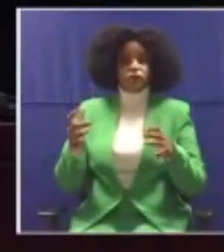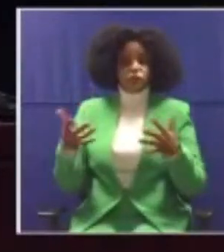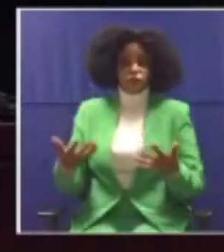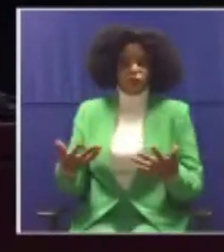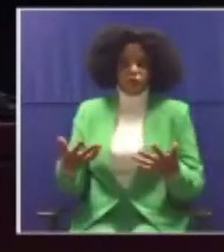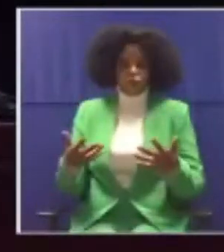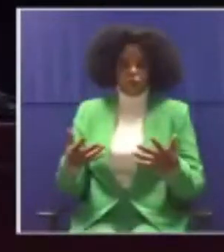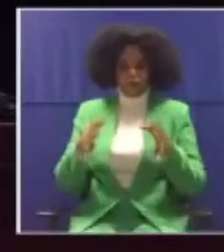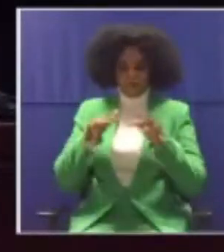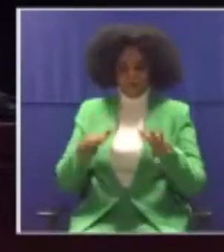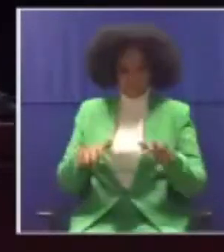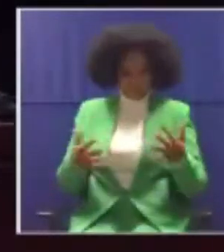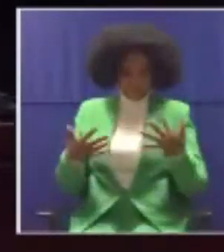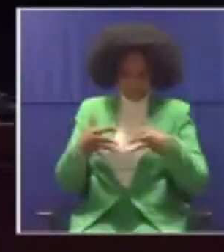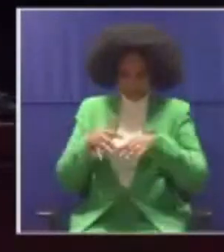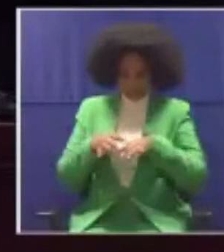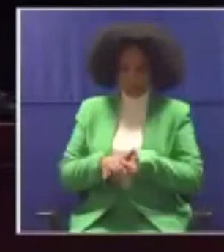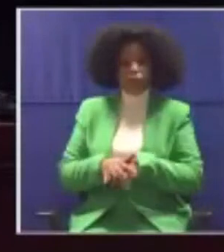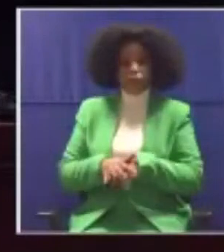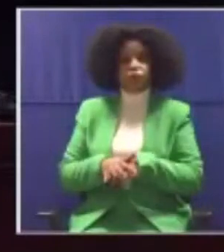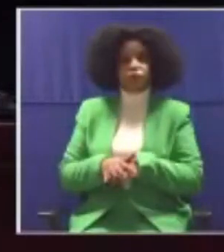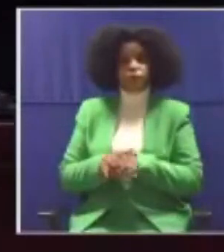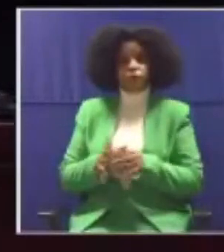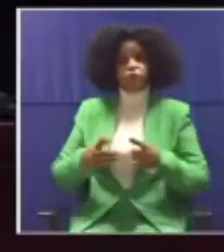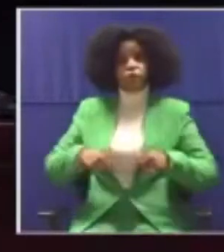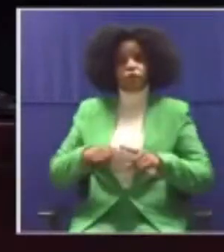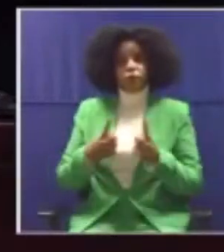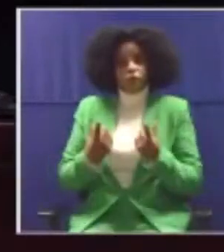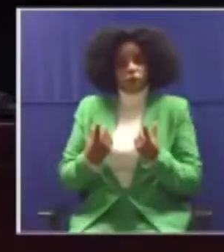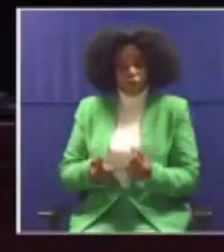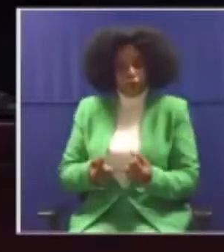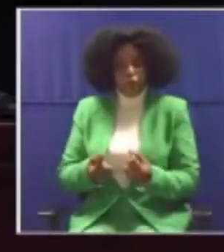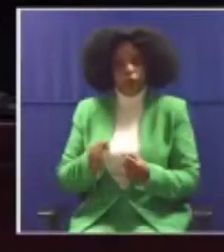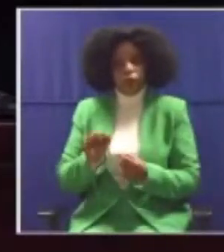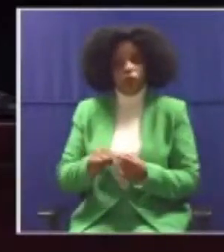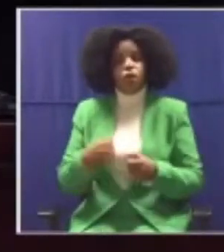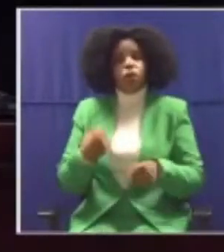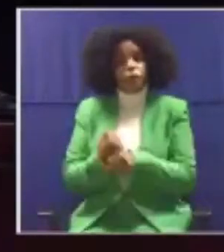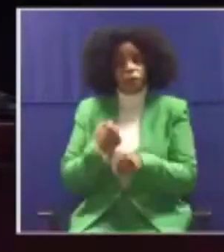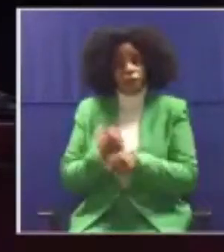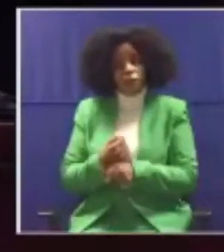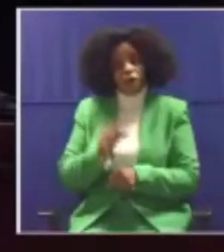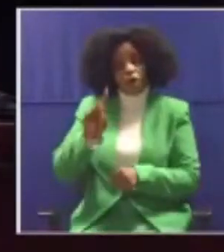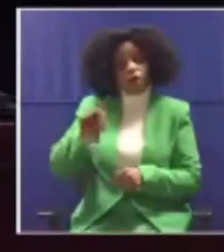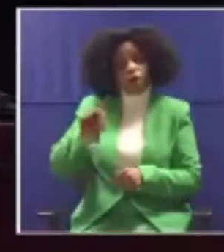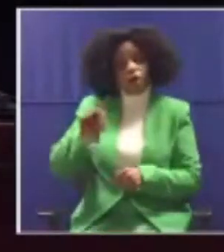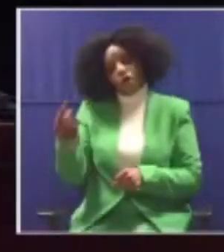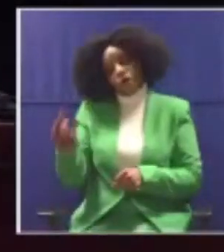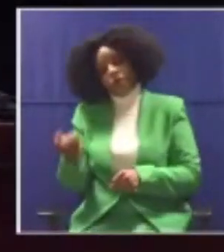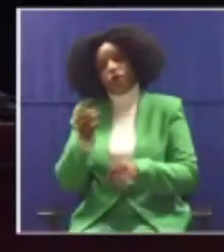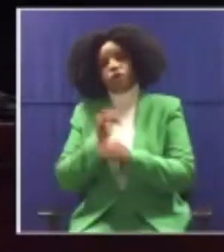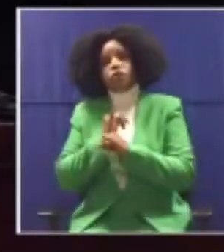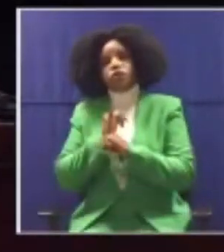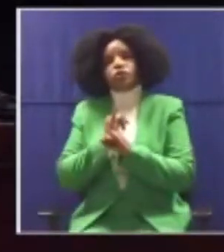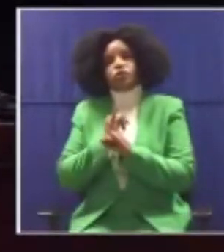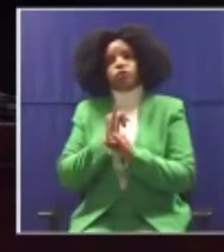we will do exactly that. We will make sure that we work with other institutions,